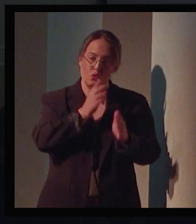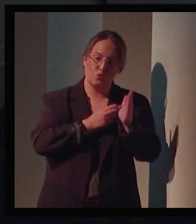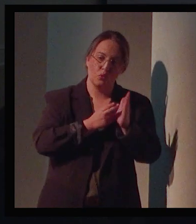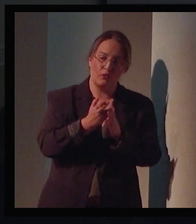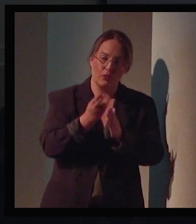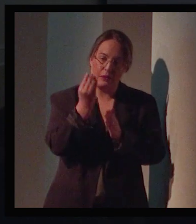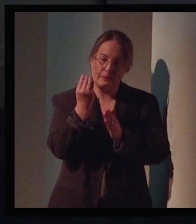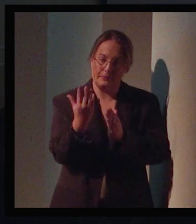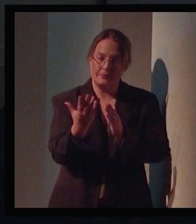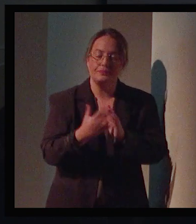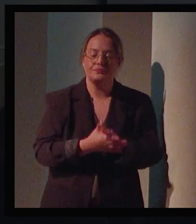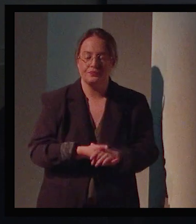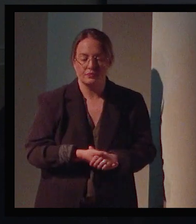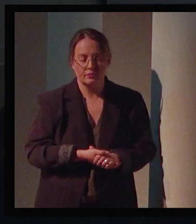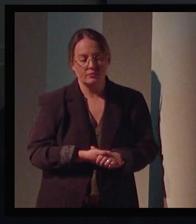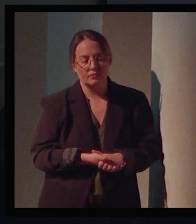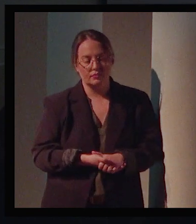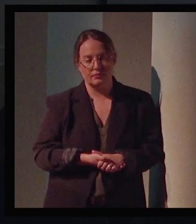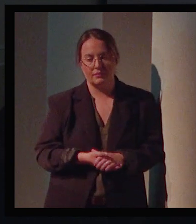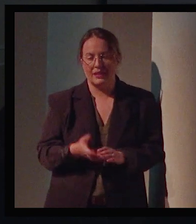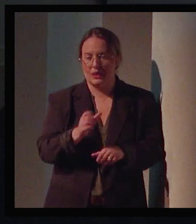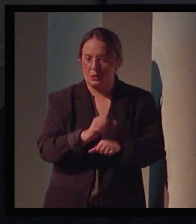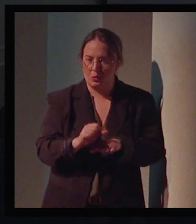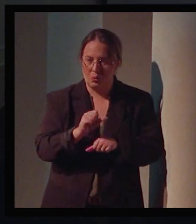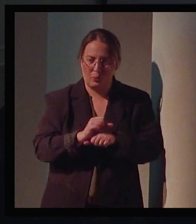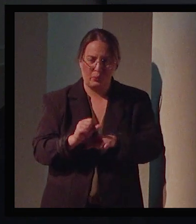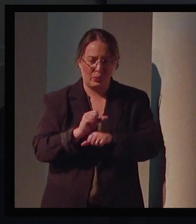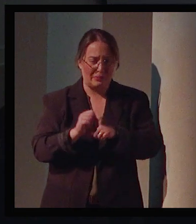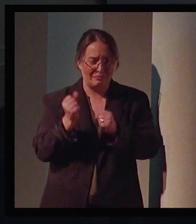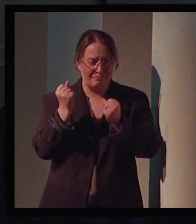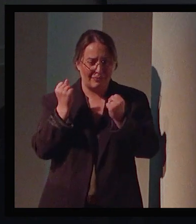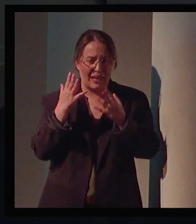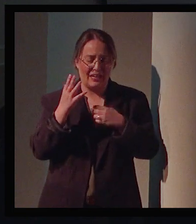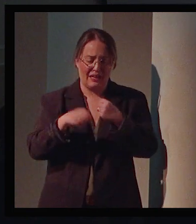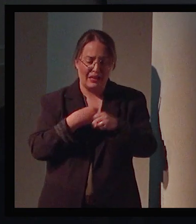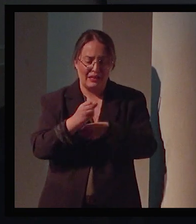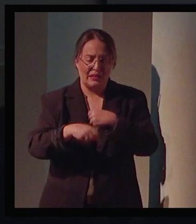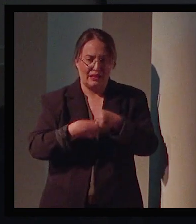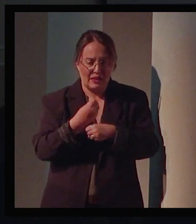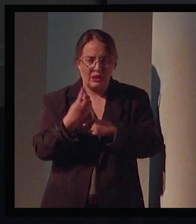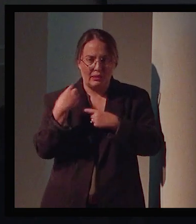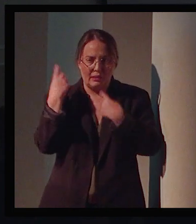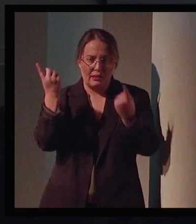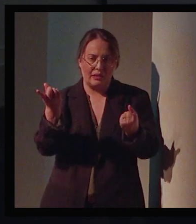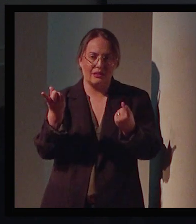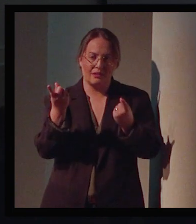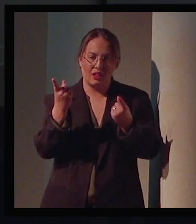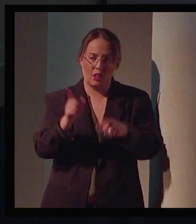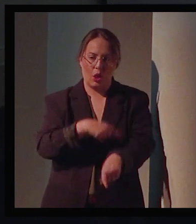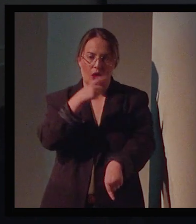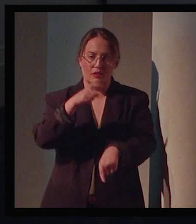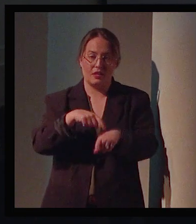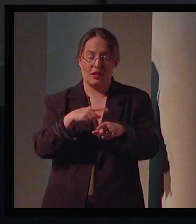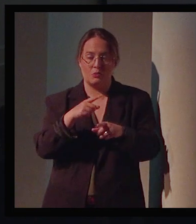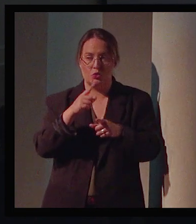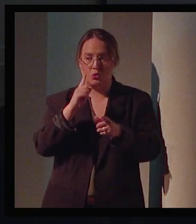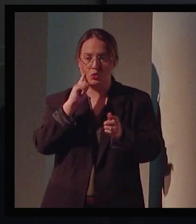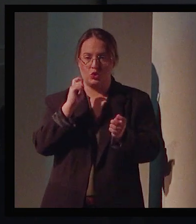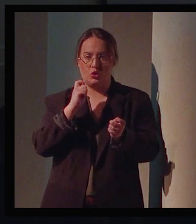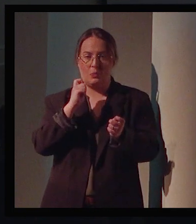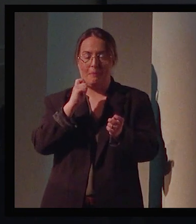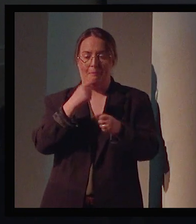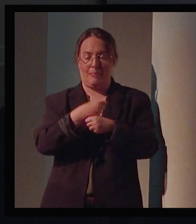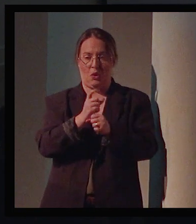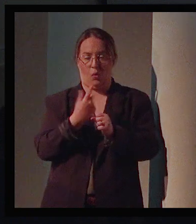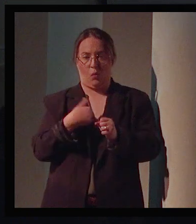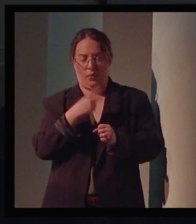ironically, Monet worked on these canvases for a long time in order to render what we perceive as an instant.